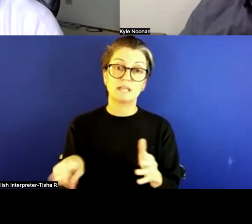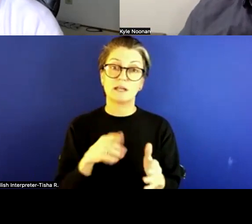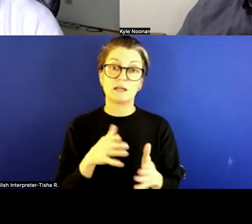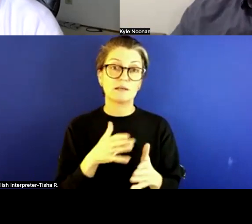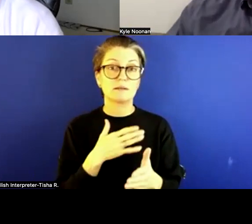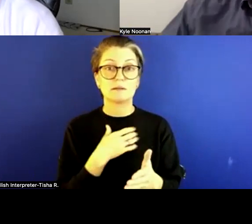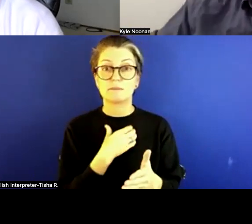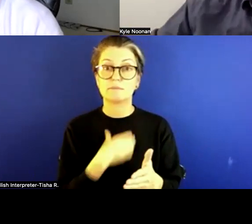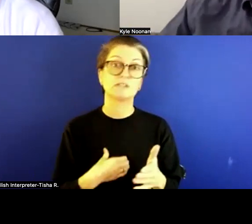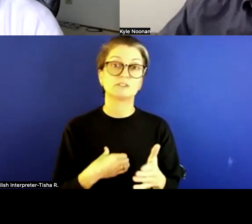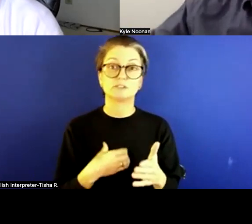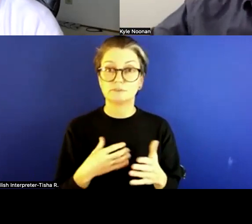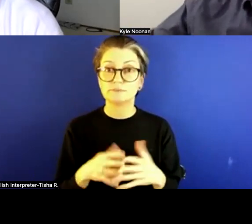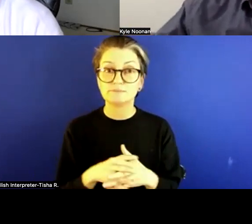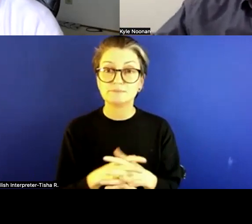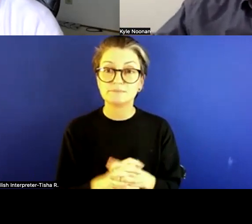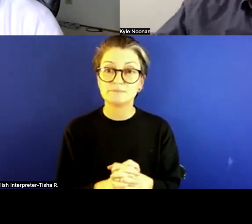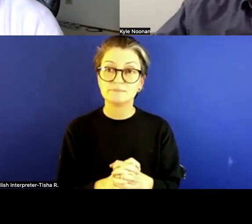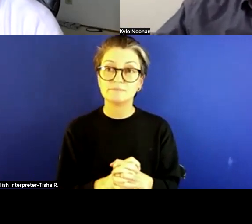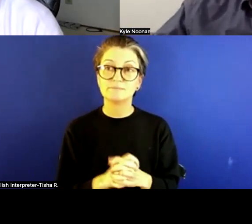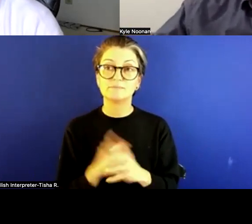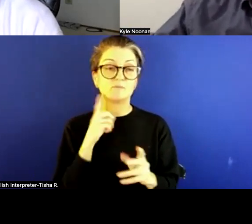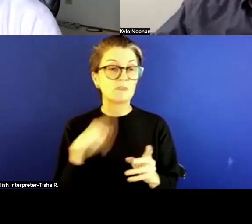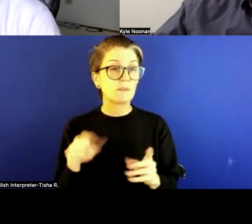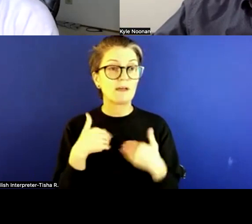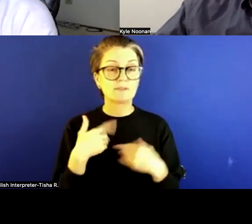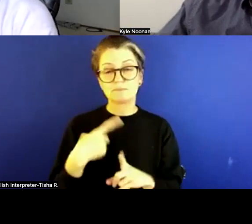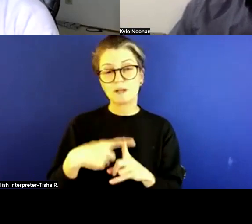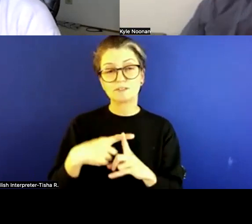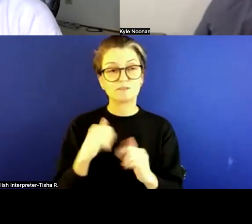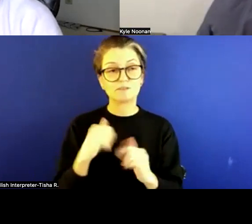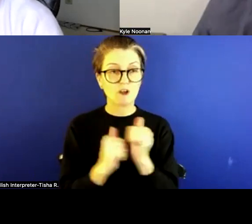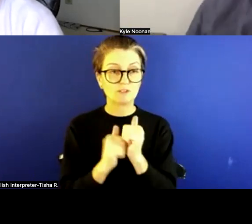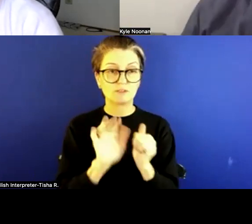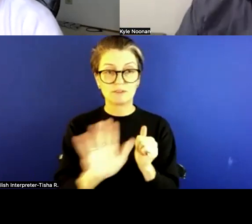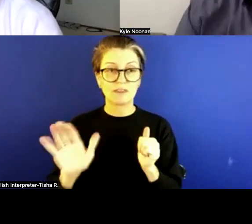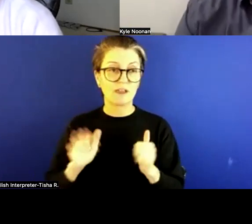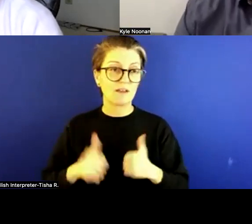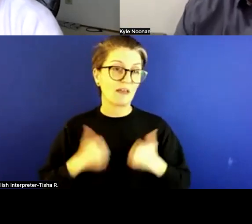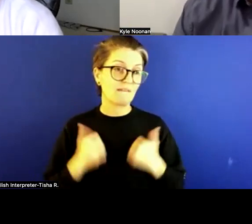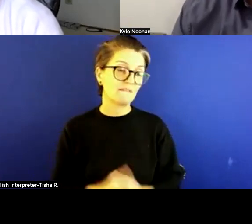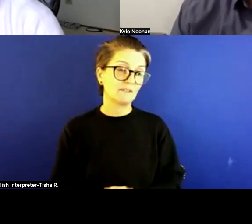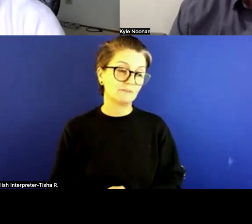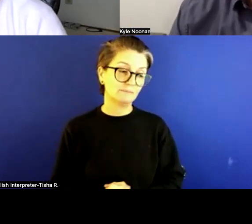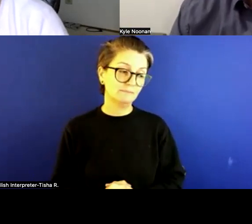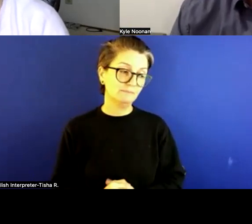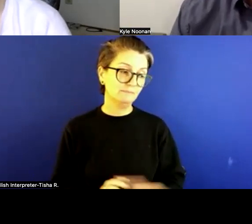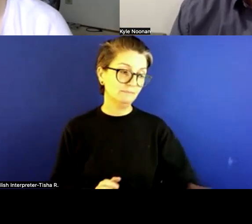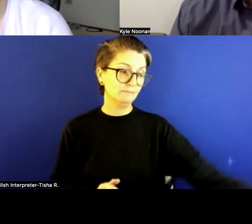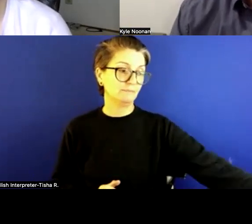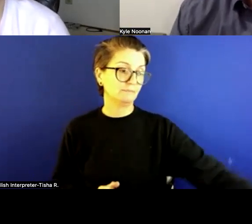could give them some, positive structure in their life once they leave service.